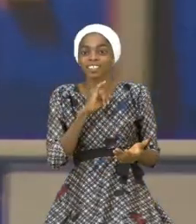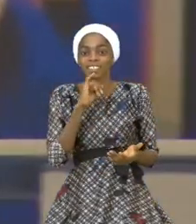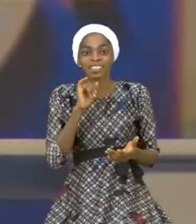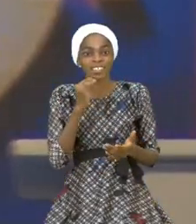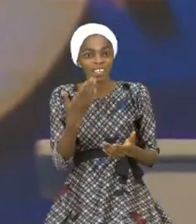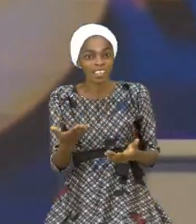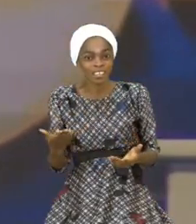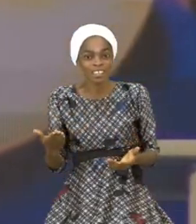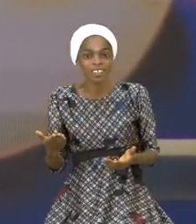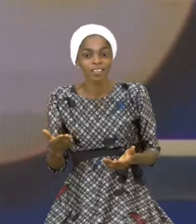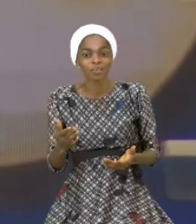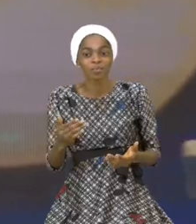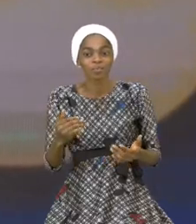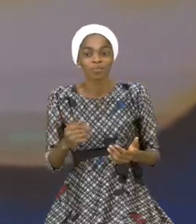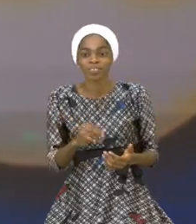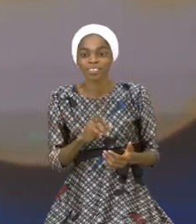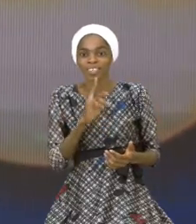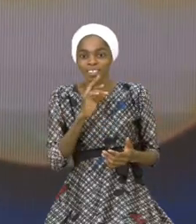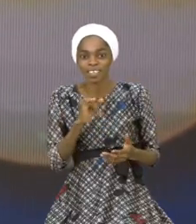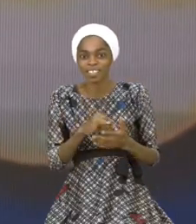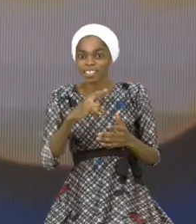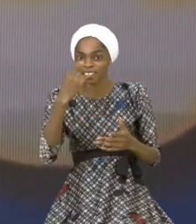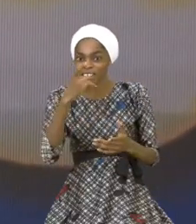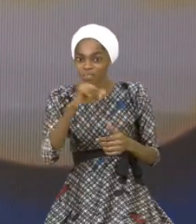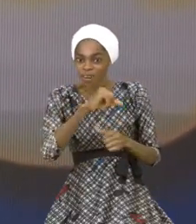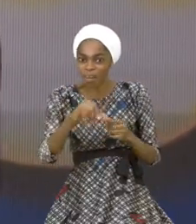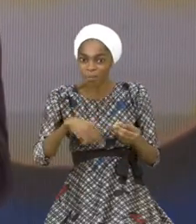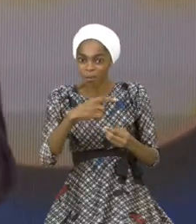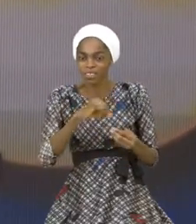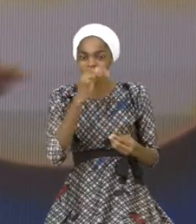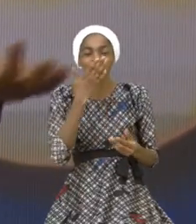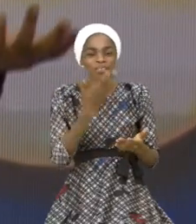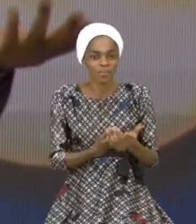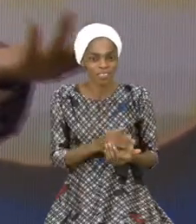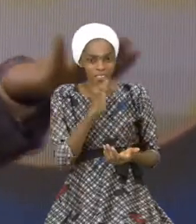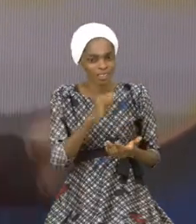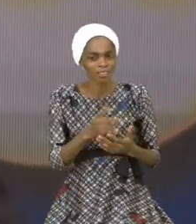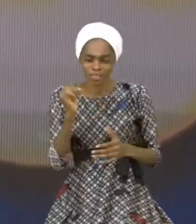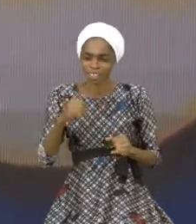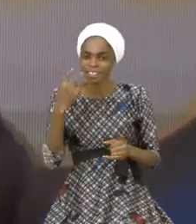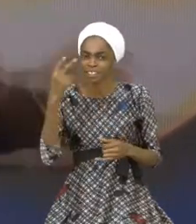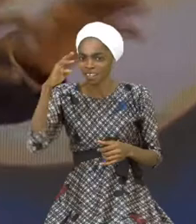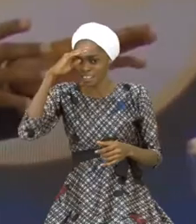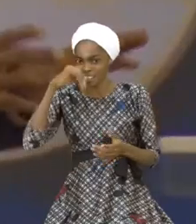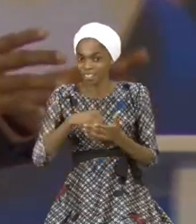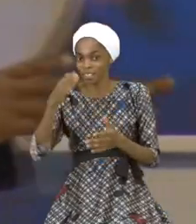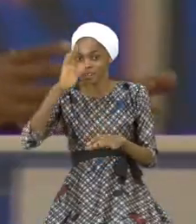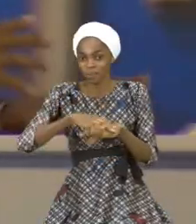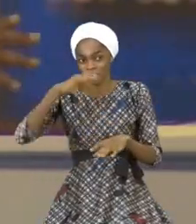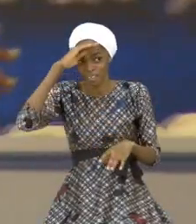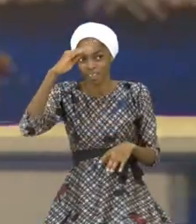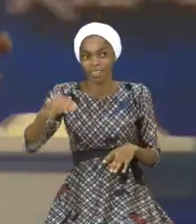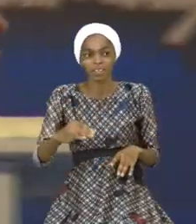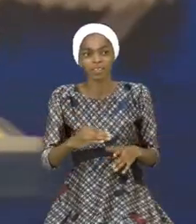thing I'm recommending to you is good is that you can see it on me. Since